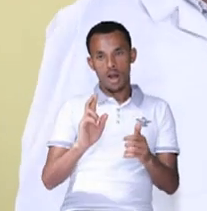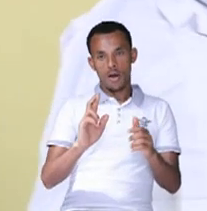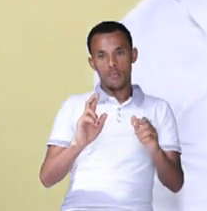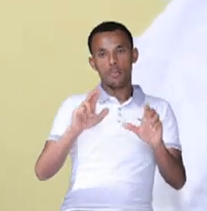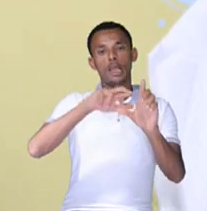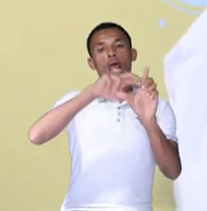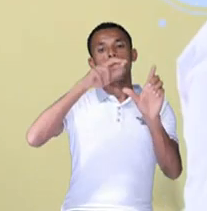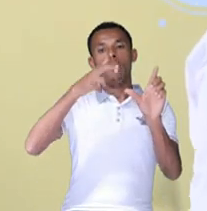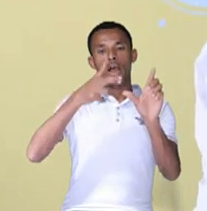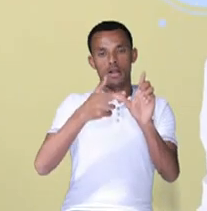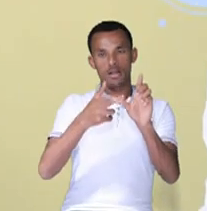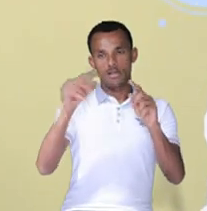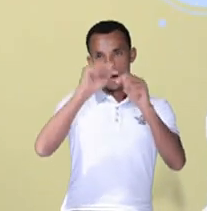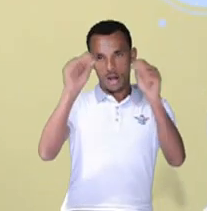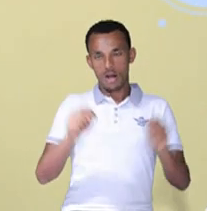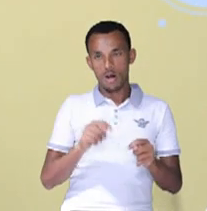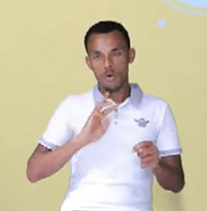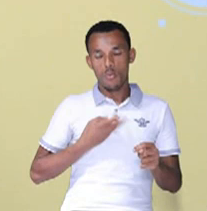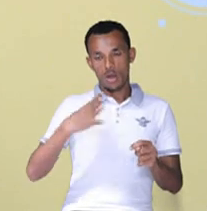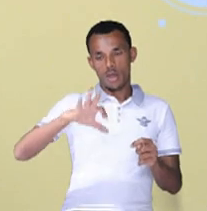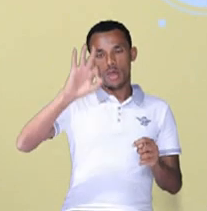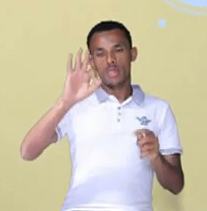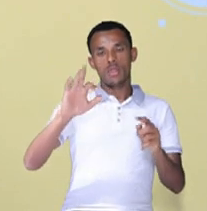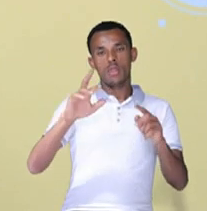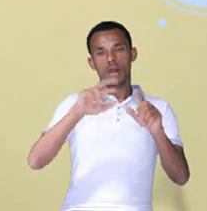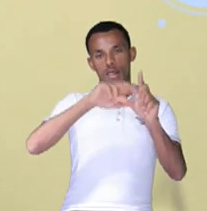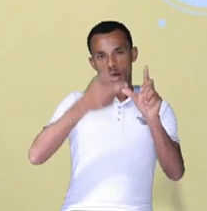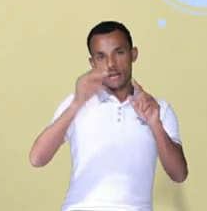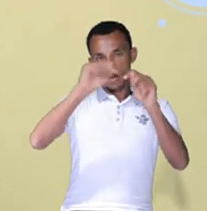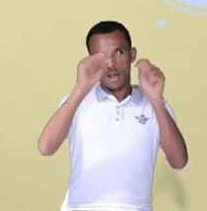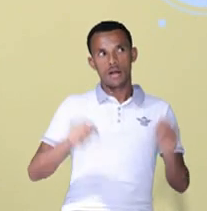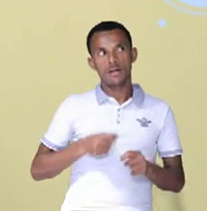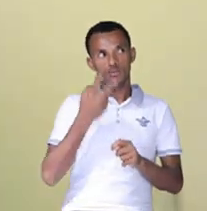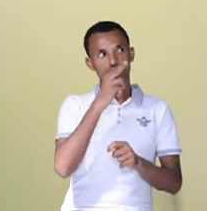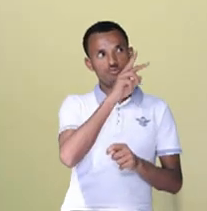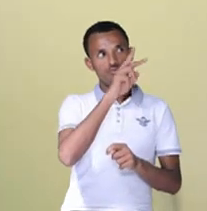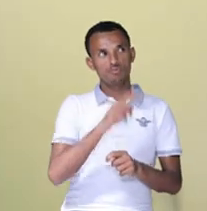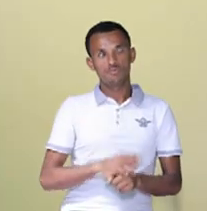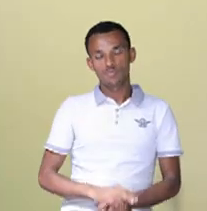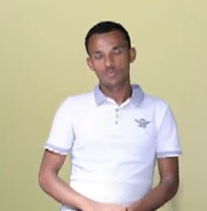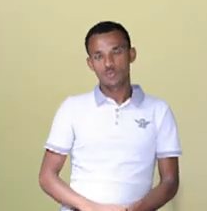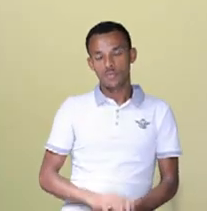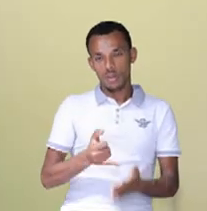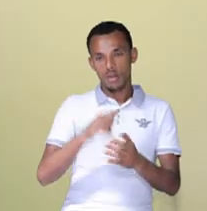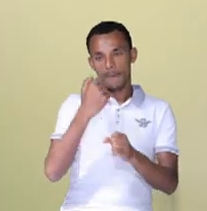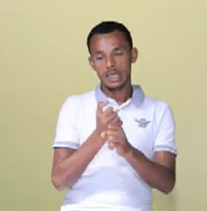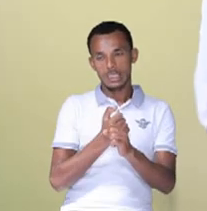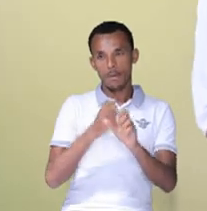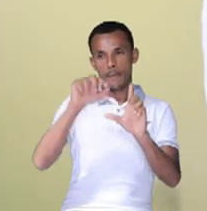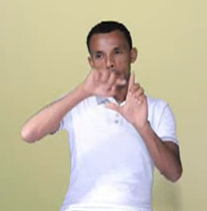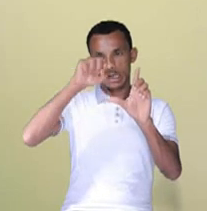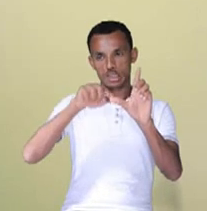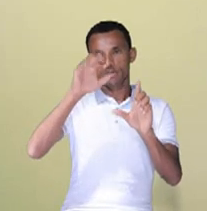angle triangle on this one. So we have get right angle triangle on this one. This is right angle triangle. It makes